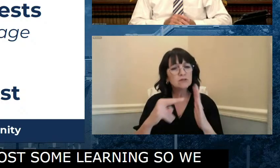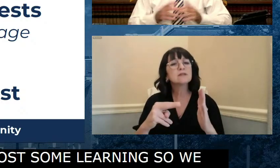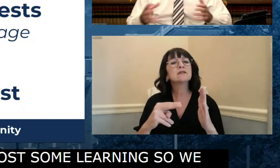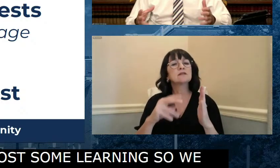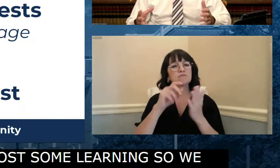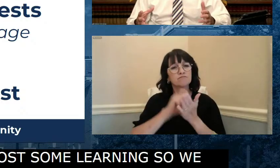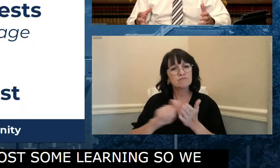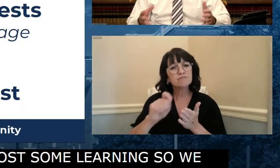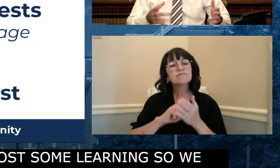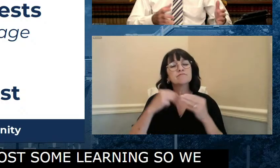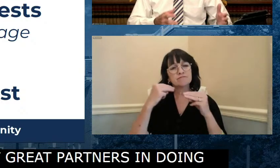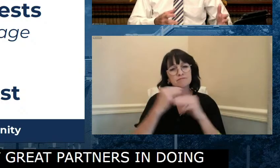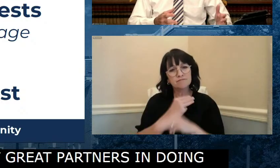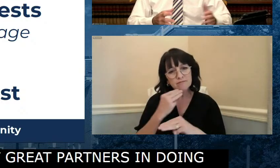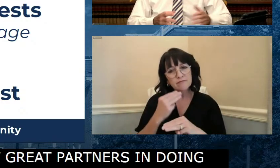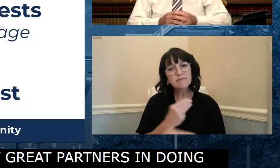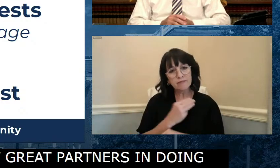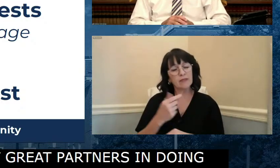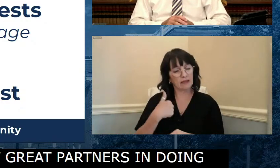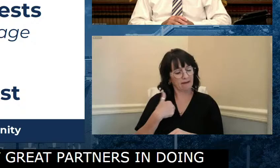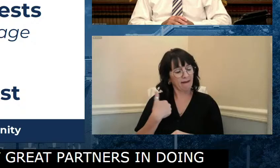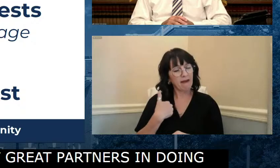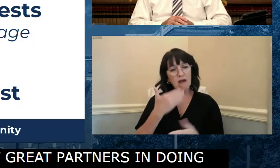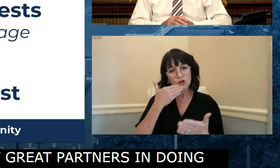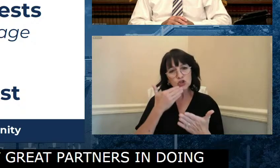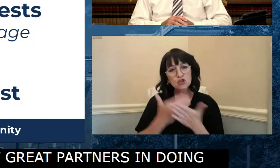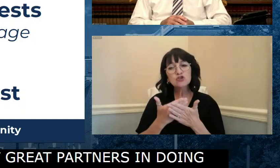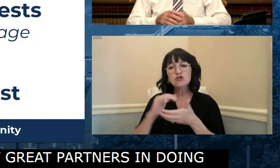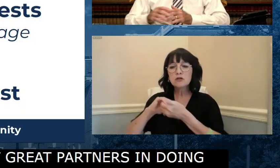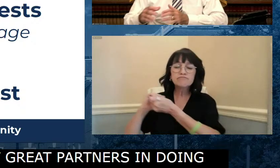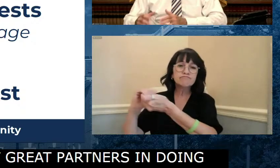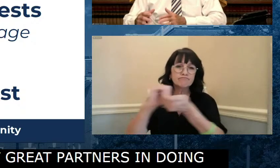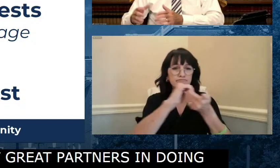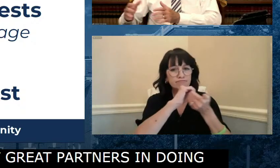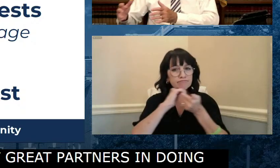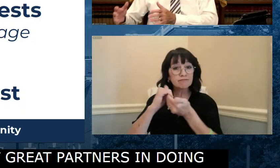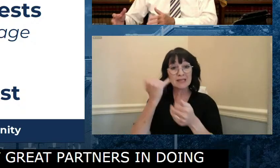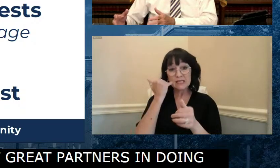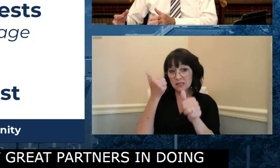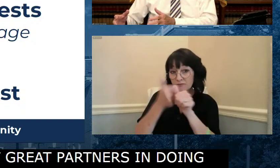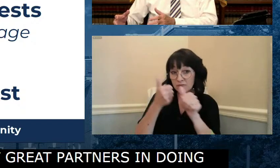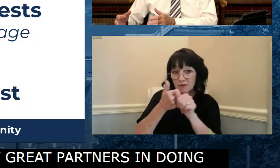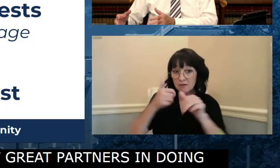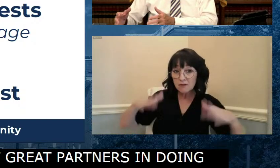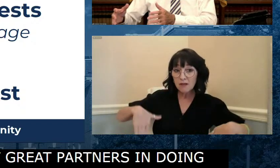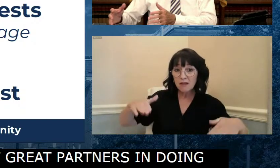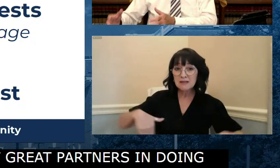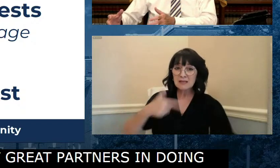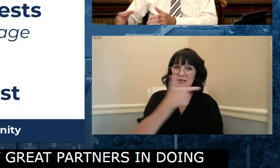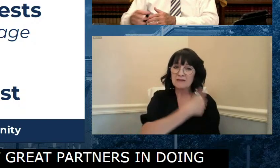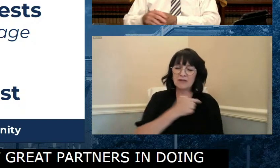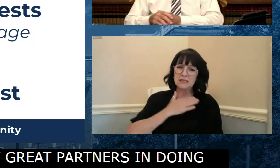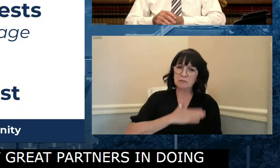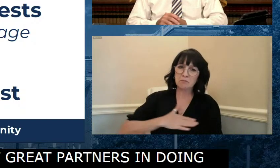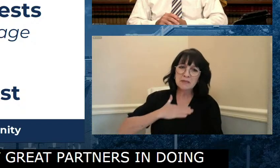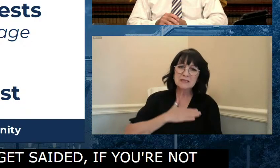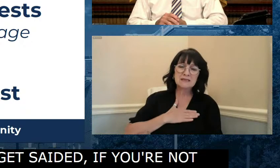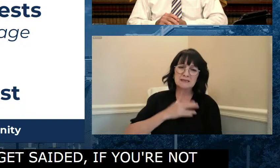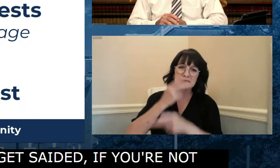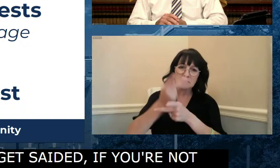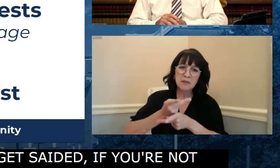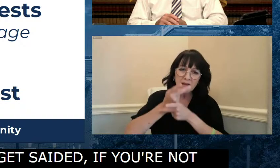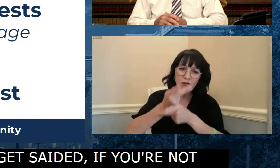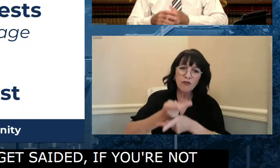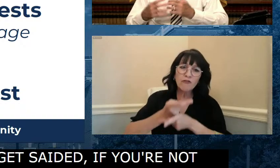work. We need your help to get vaccinated if you're not. If you're not vaccinated, make sure you're careful in indoor settings